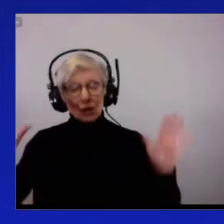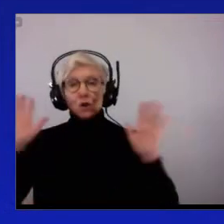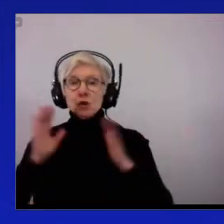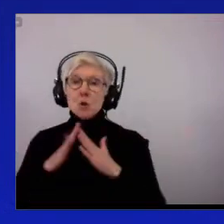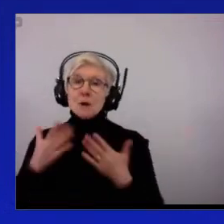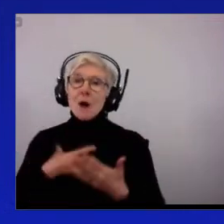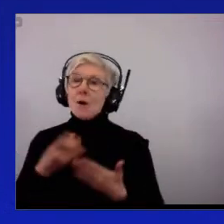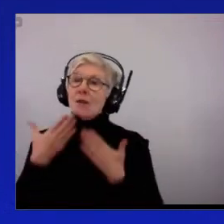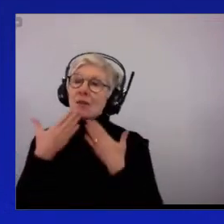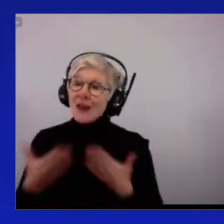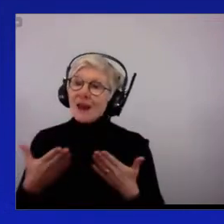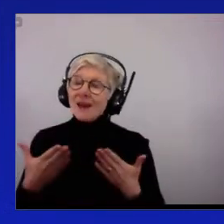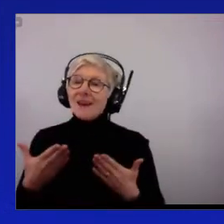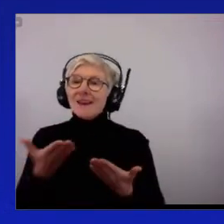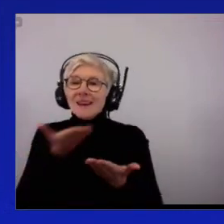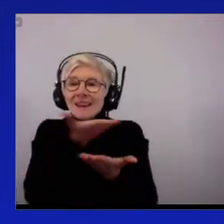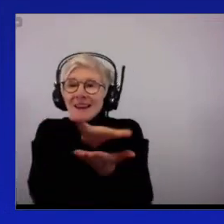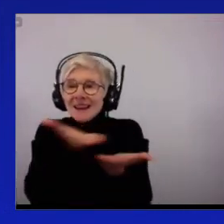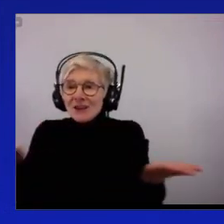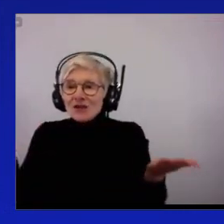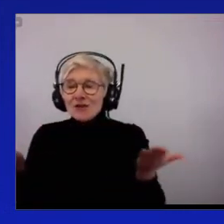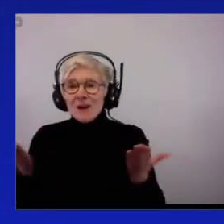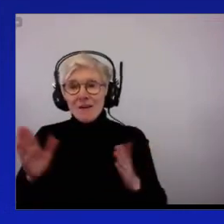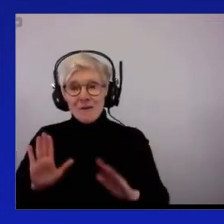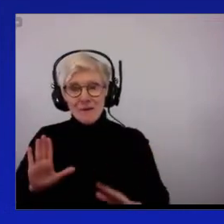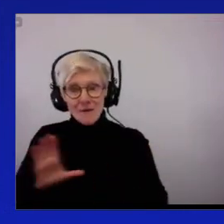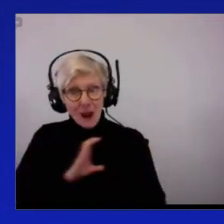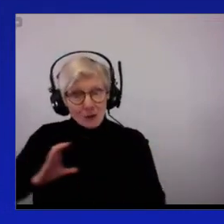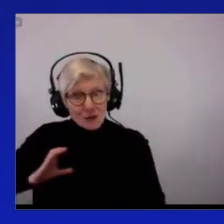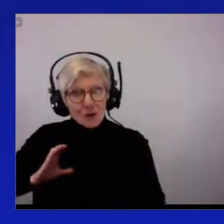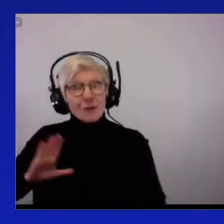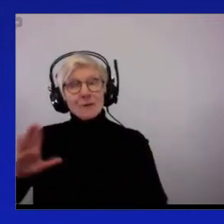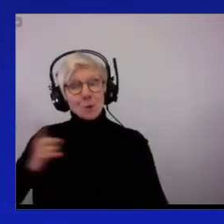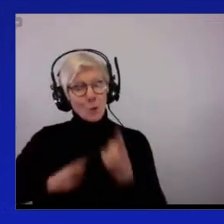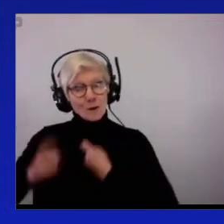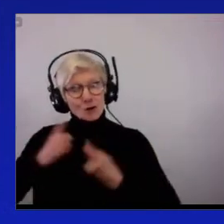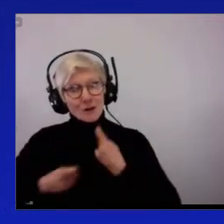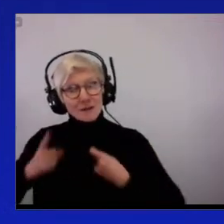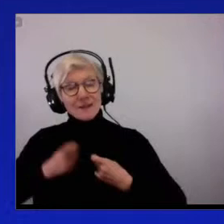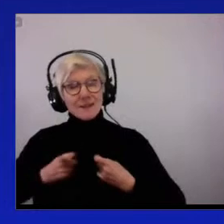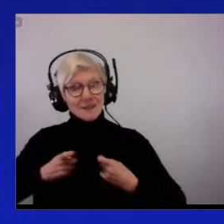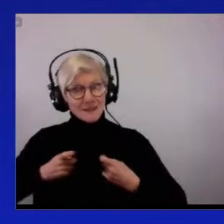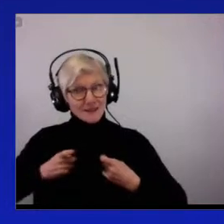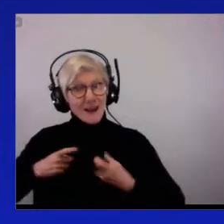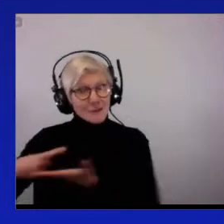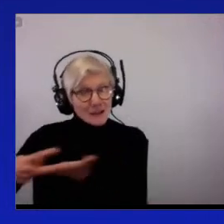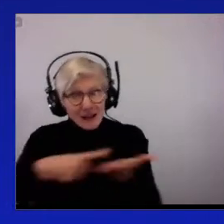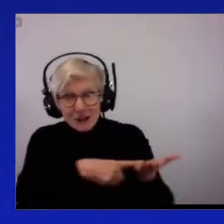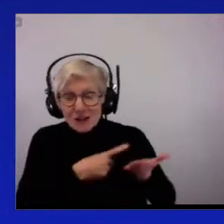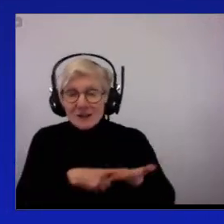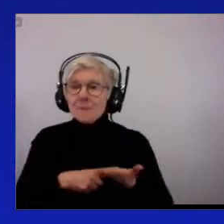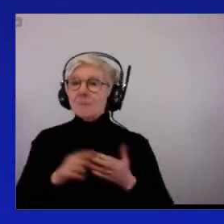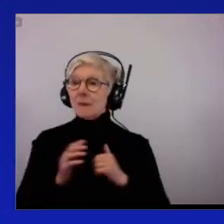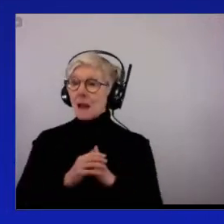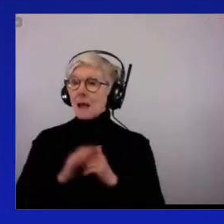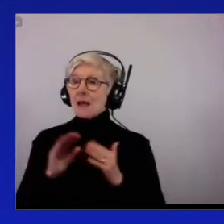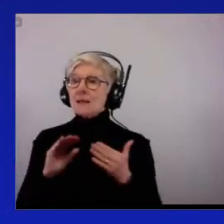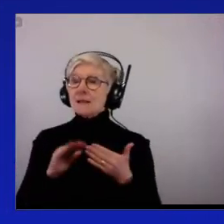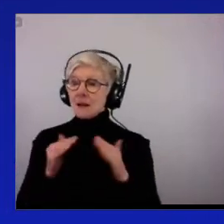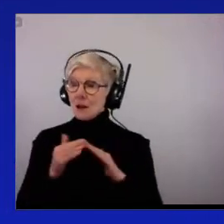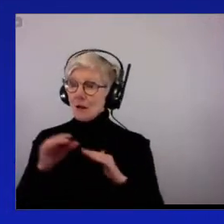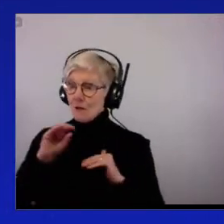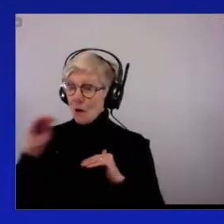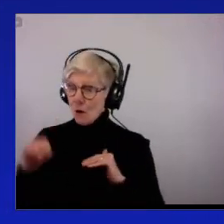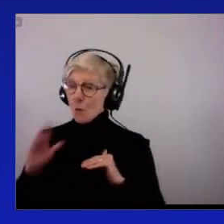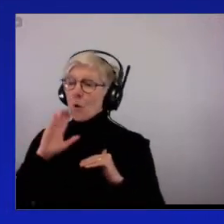thank my colleagues for their questions and for their engagement. The city will be hosting a media